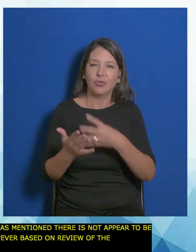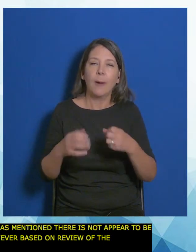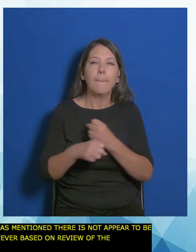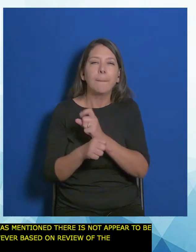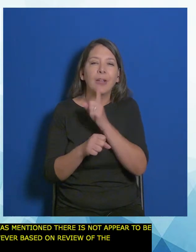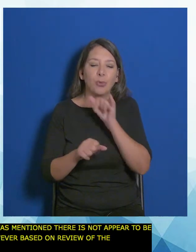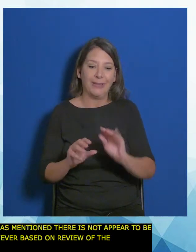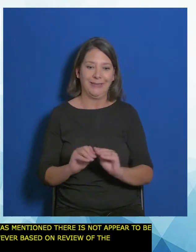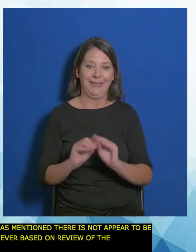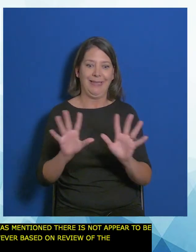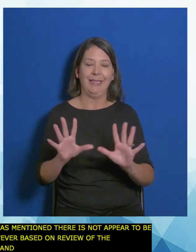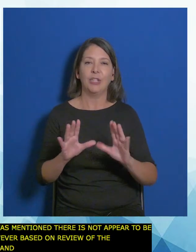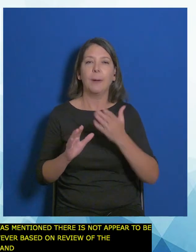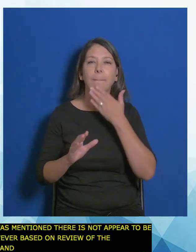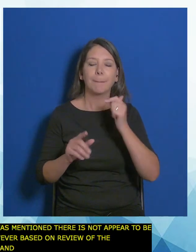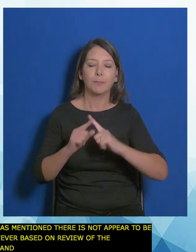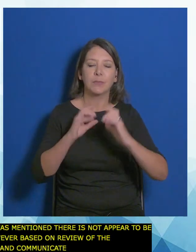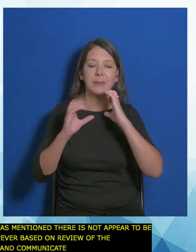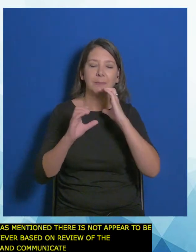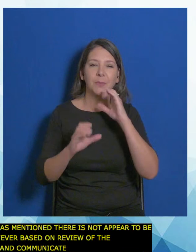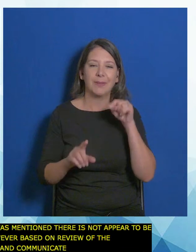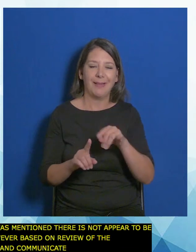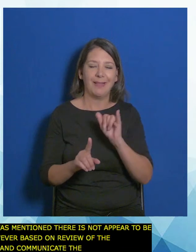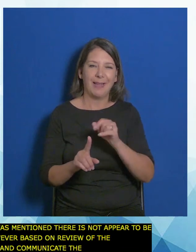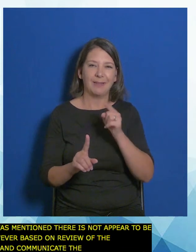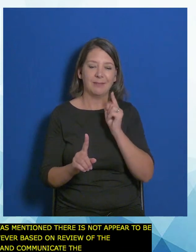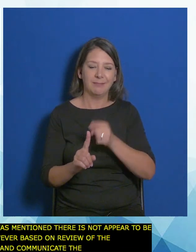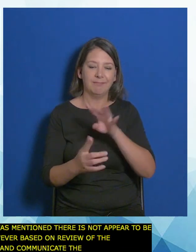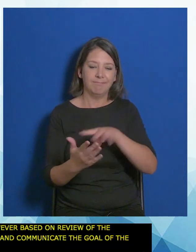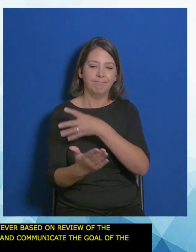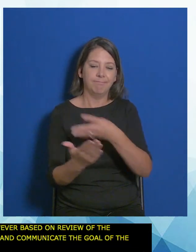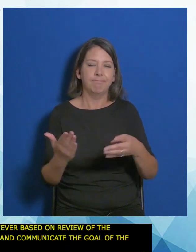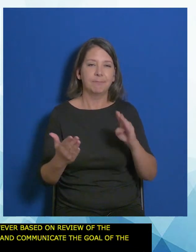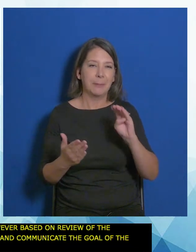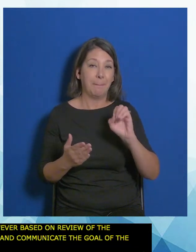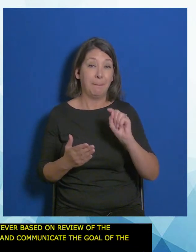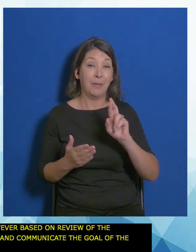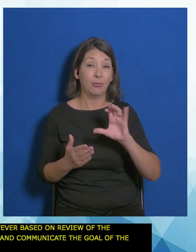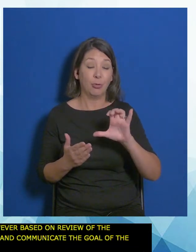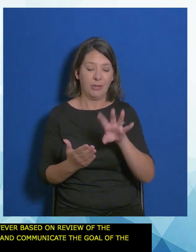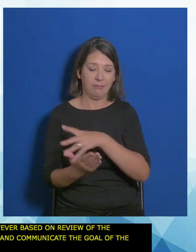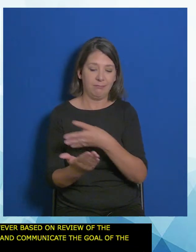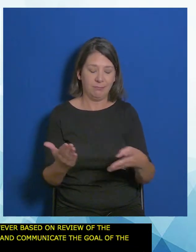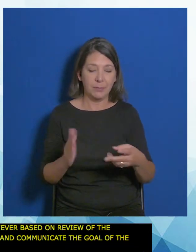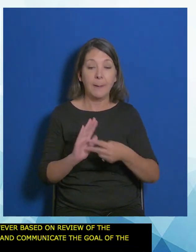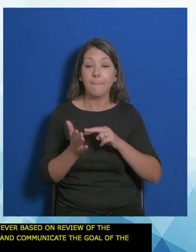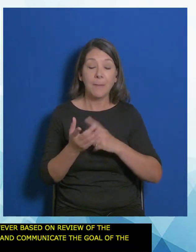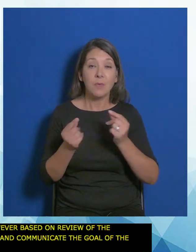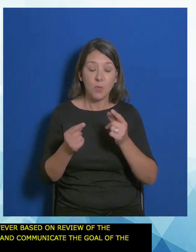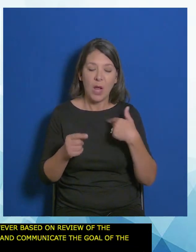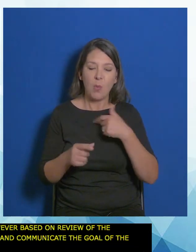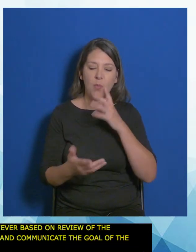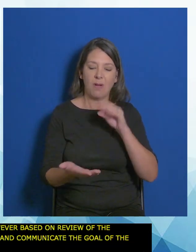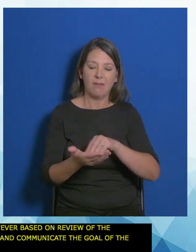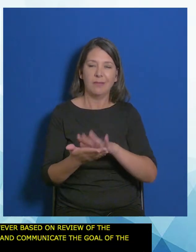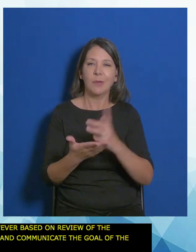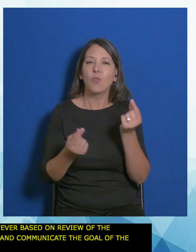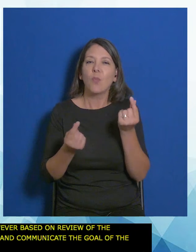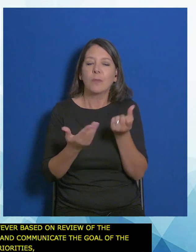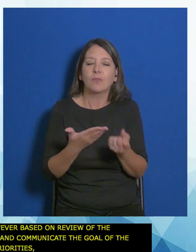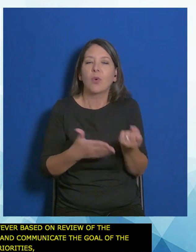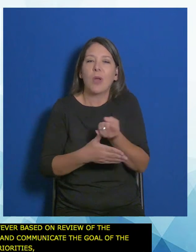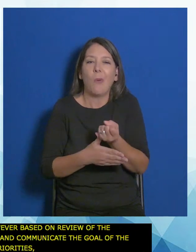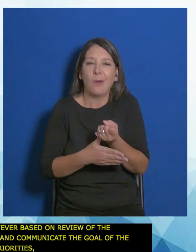and communicate the goal of the metric. And so what that would include would be including priorities that we will be